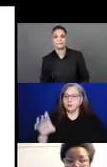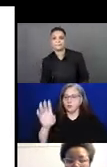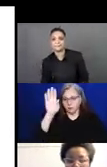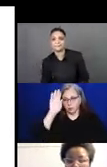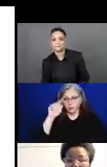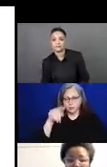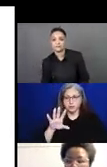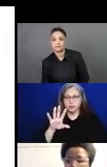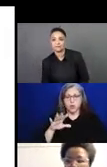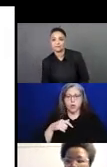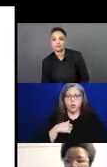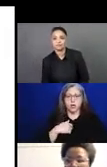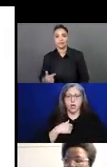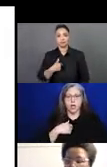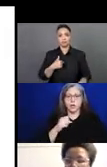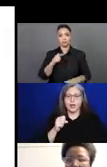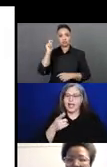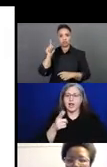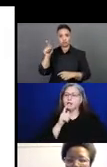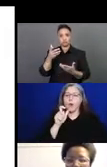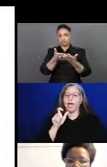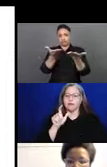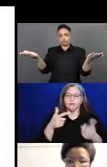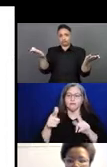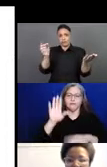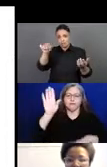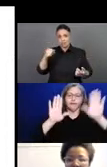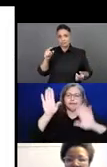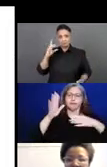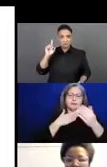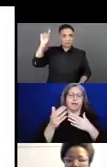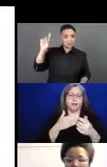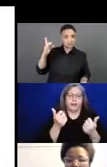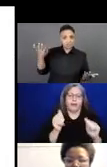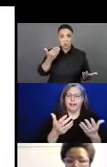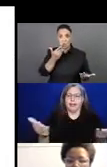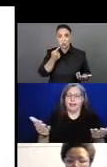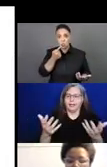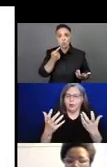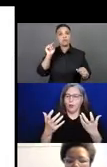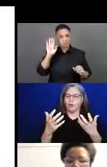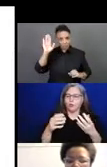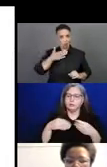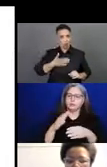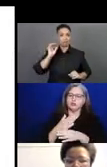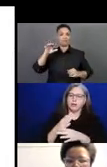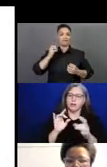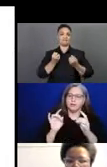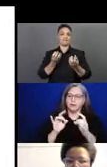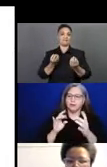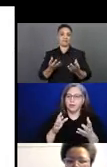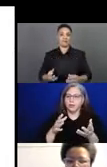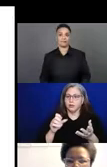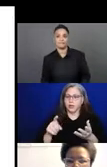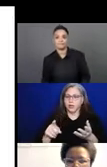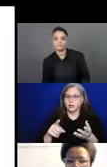start, like, you can go, anyone, any takers can go and start to give a feedback. Sheena, can you stop